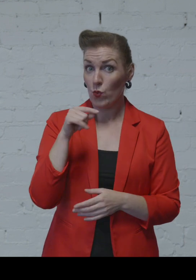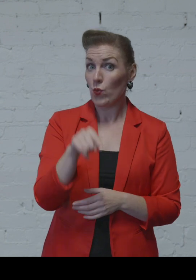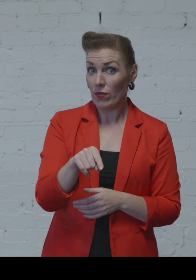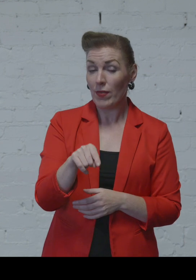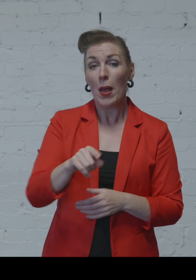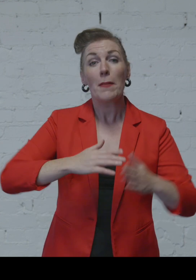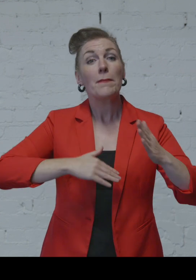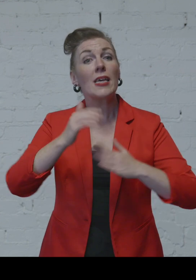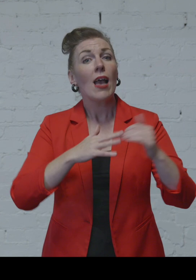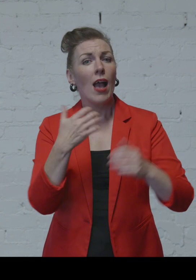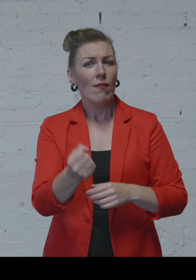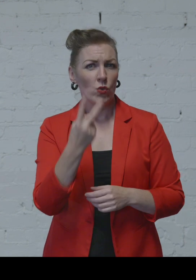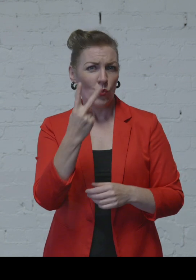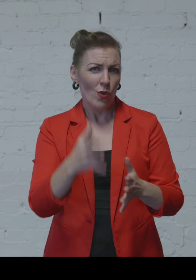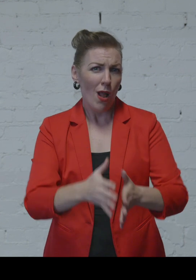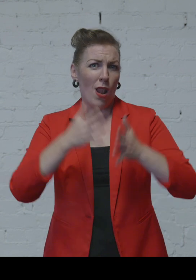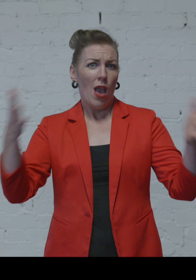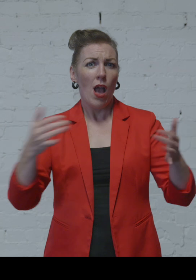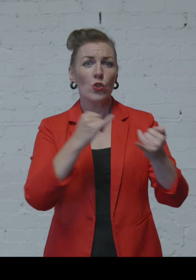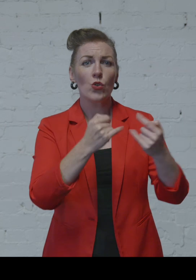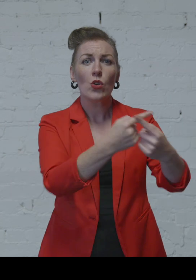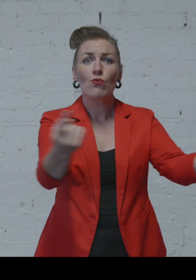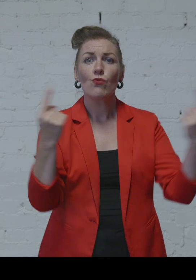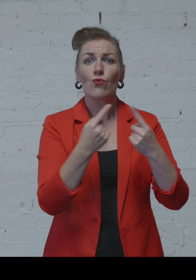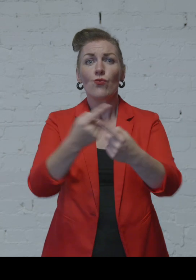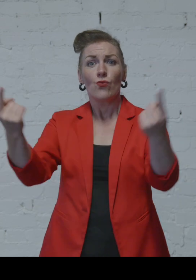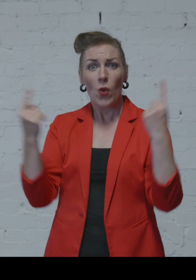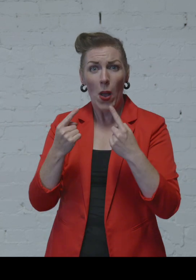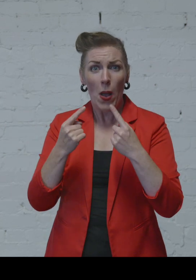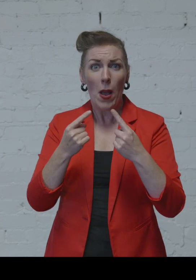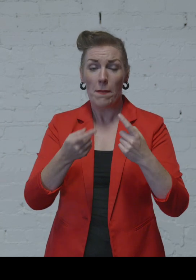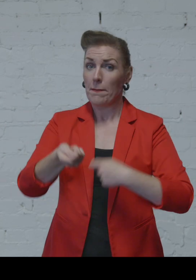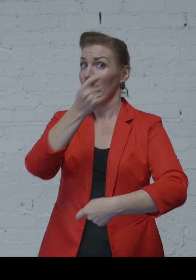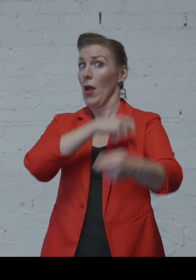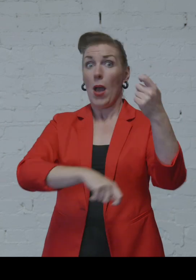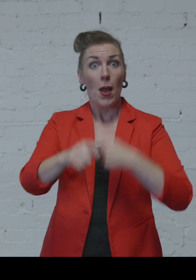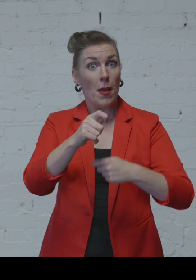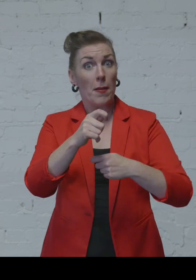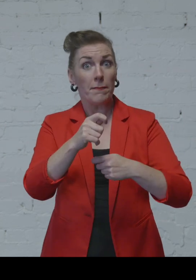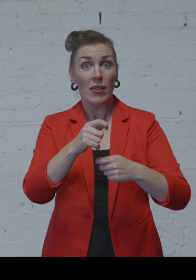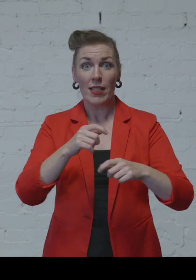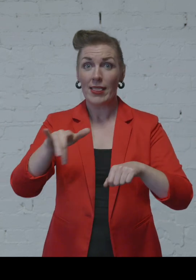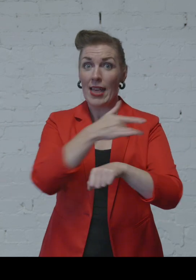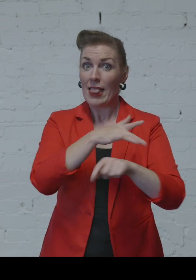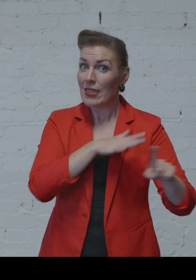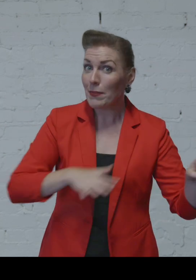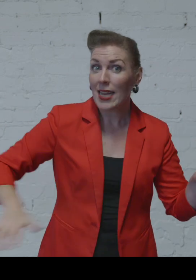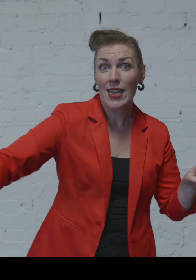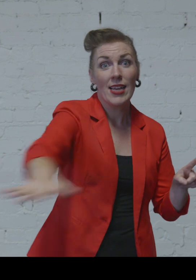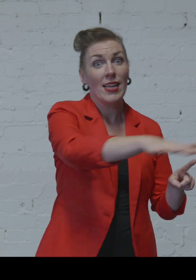As well as offices and a meeting room, the building has 2 studio spaces. The larger of the 2 transforms into a theatre